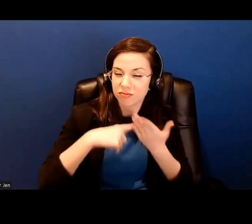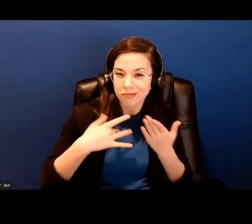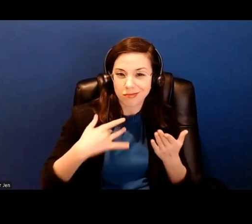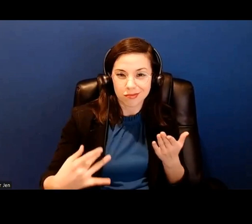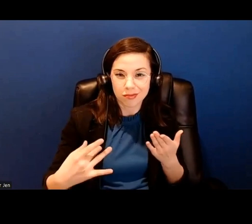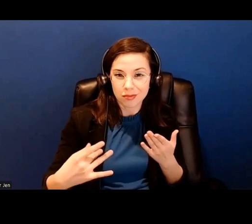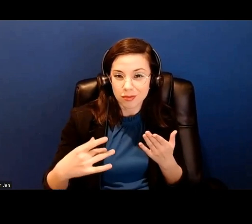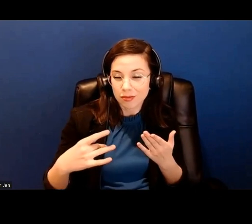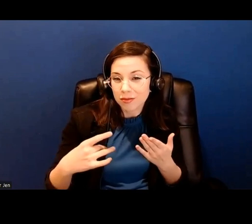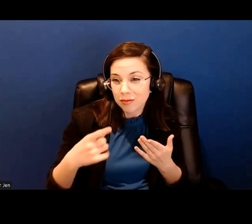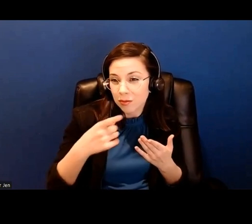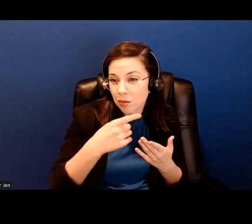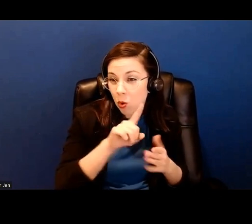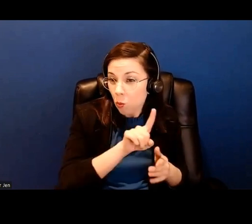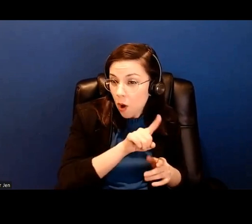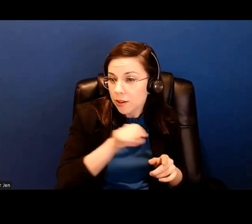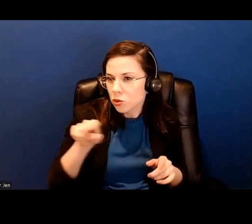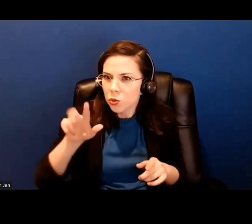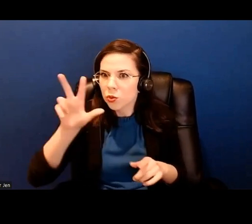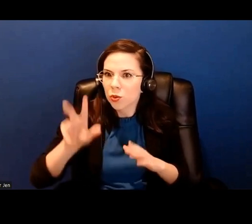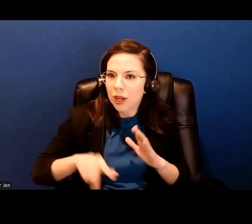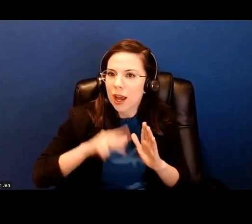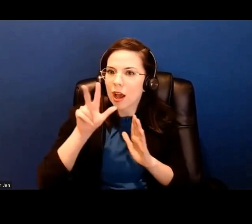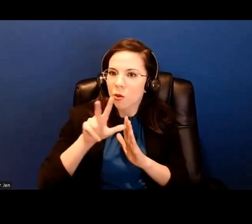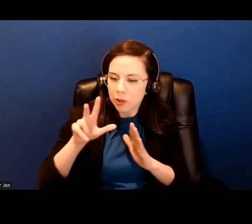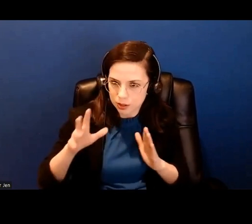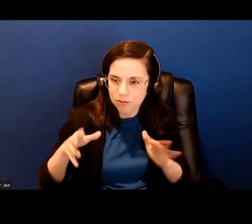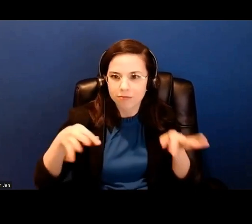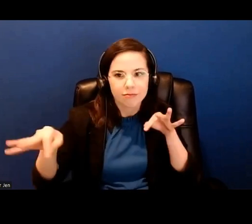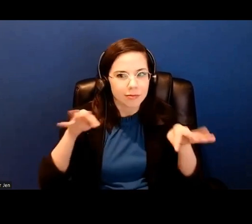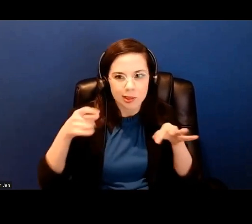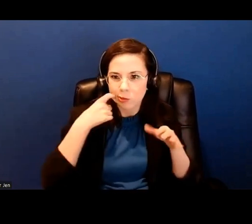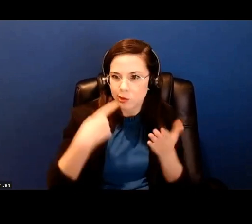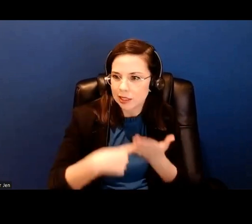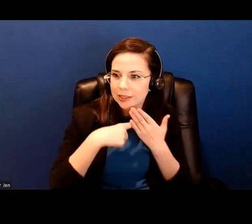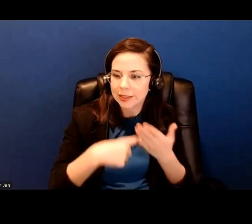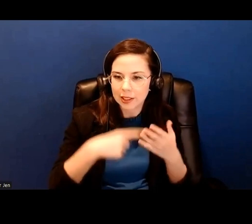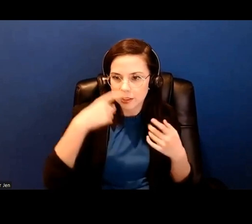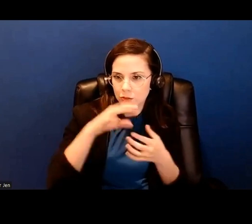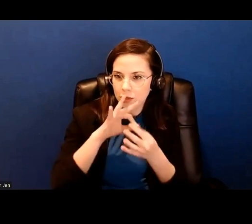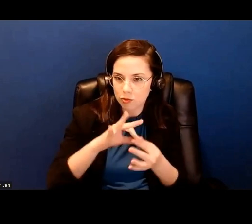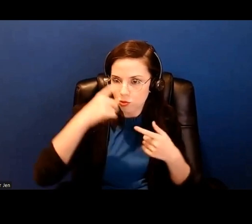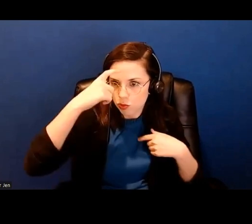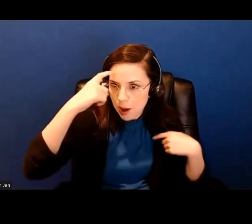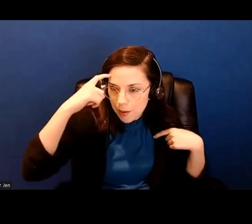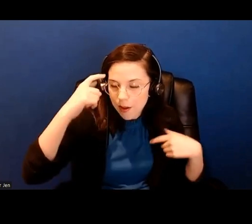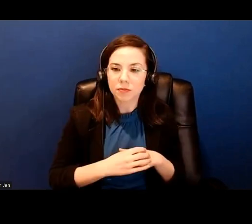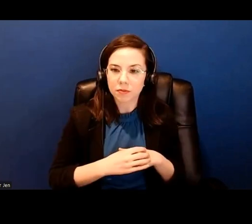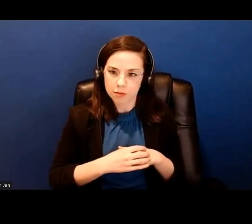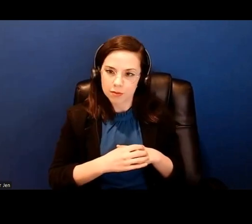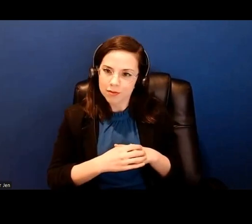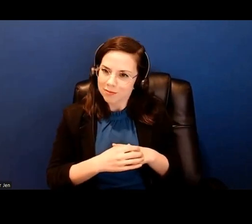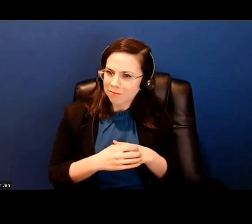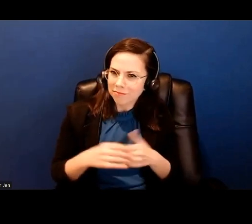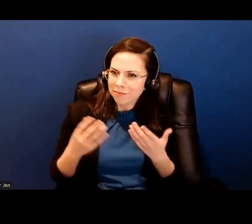1 to 3 hours with a person going through what we just talked about in trauma, just like opening up that question with, who